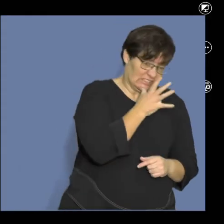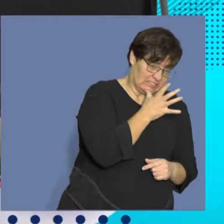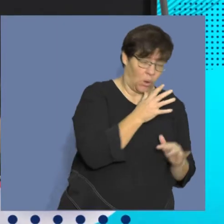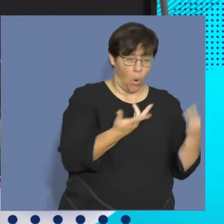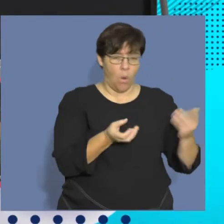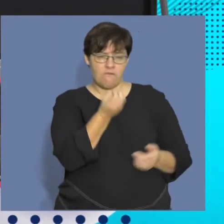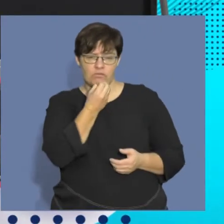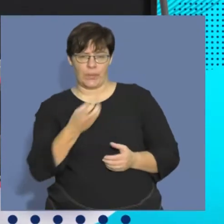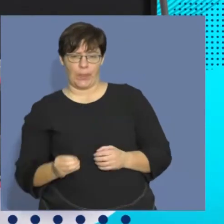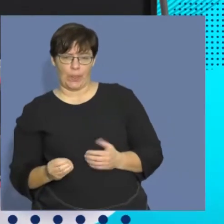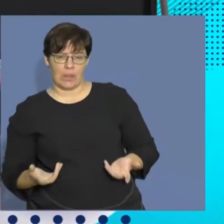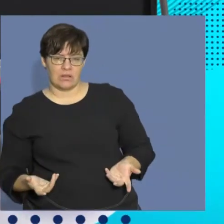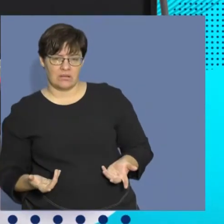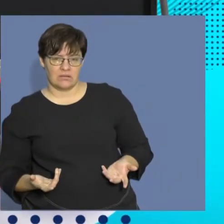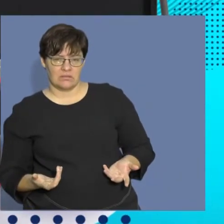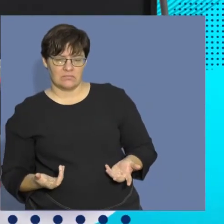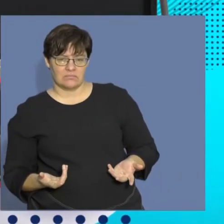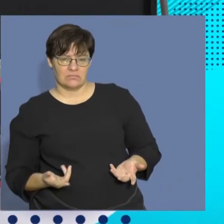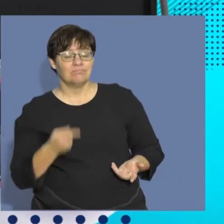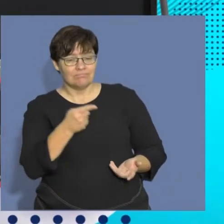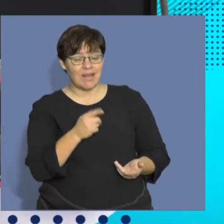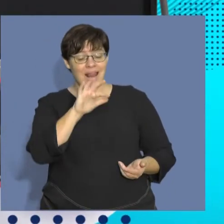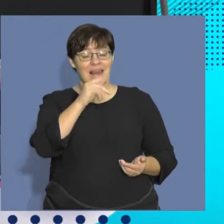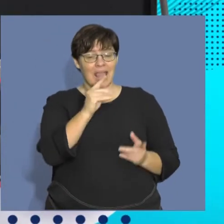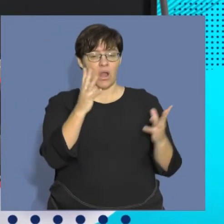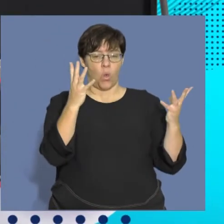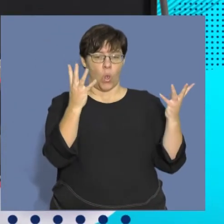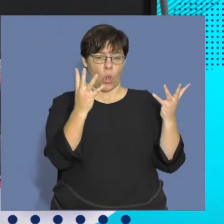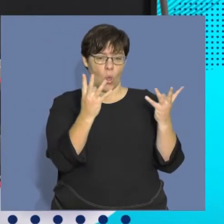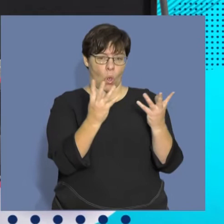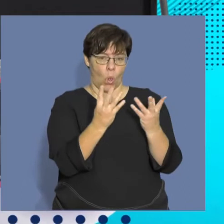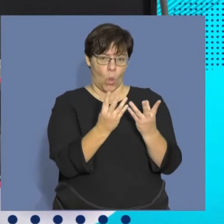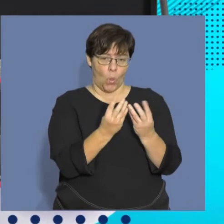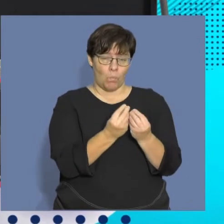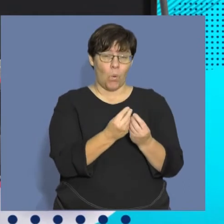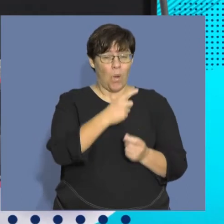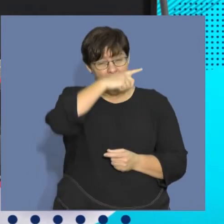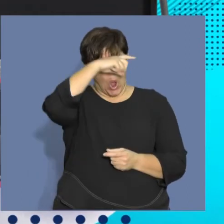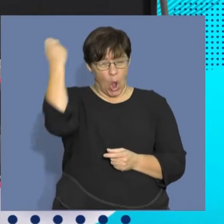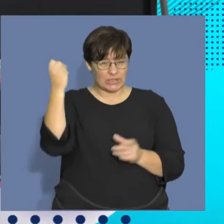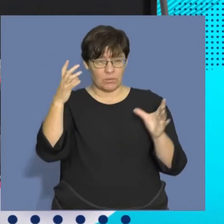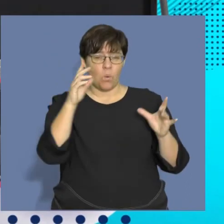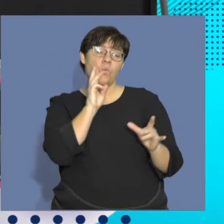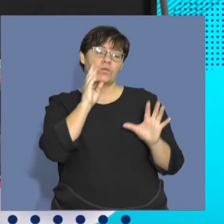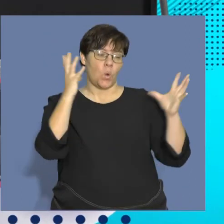is. If our lake starts to dry out in the hot summer months, there's going to